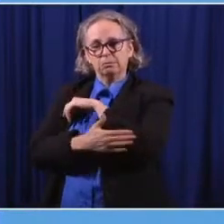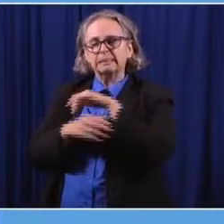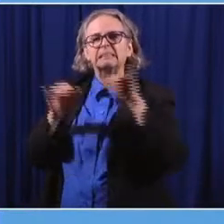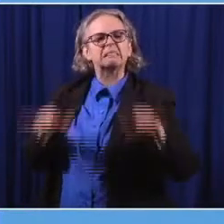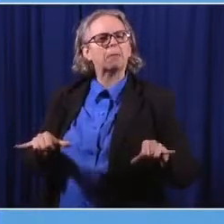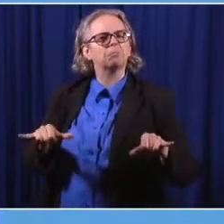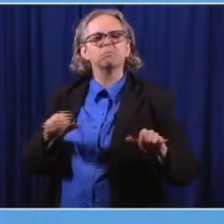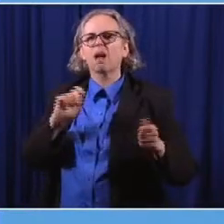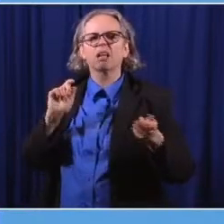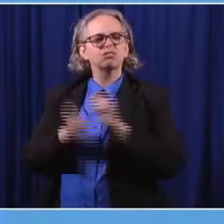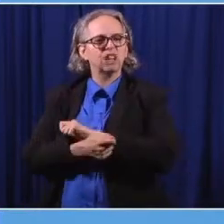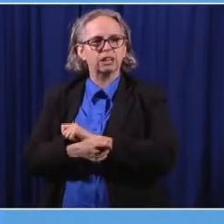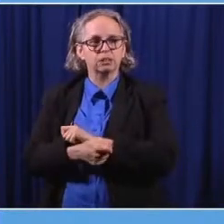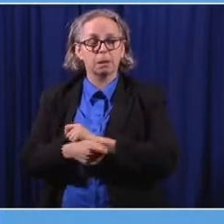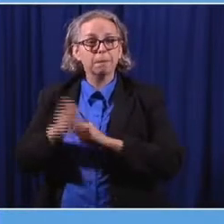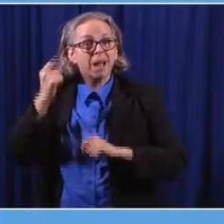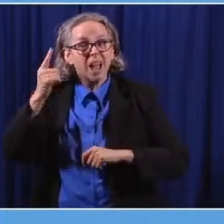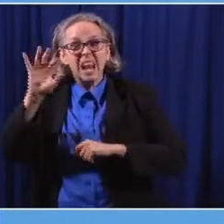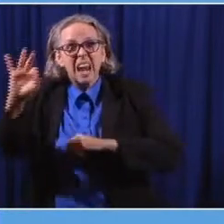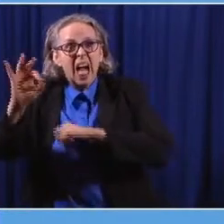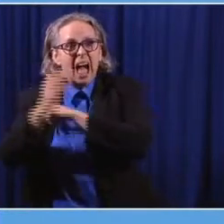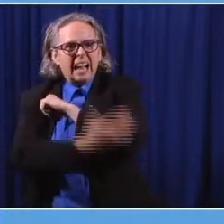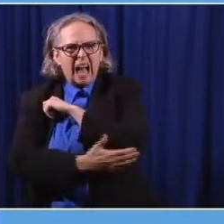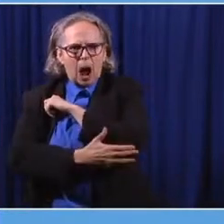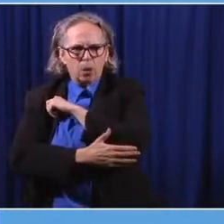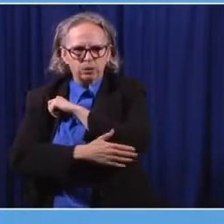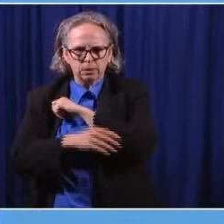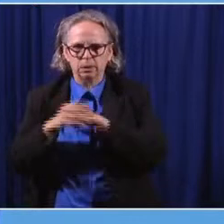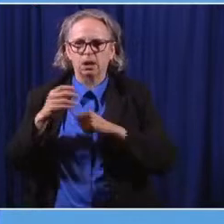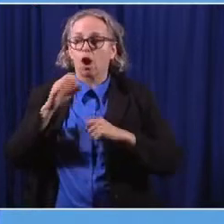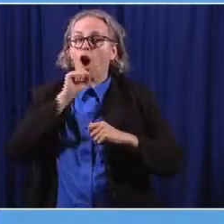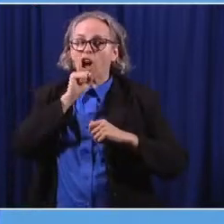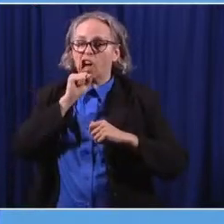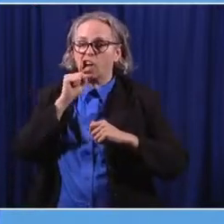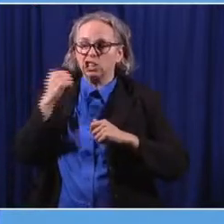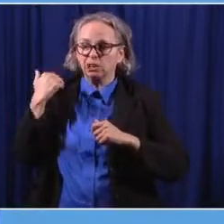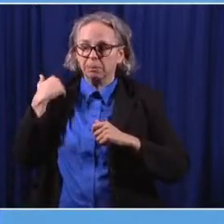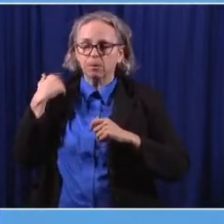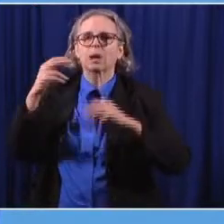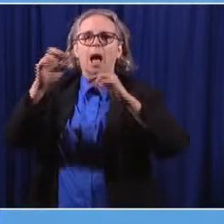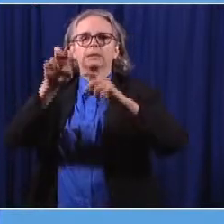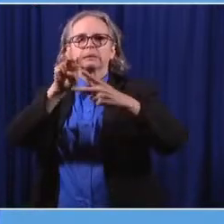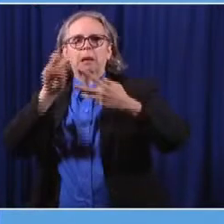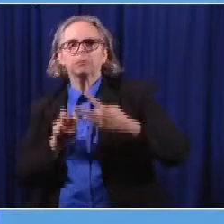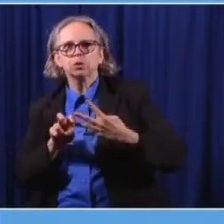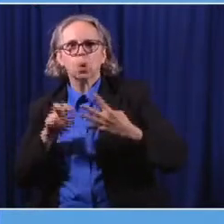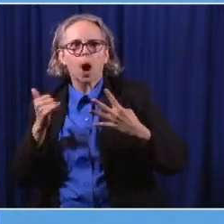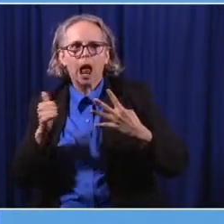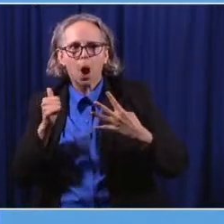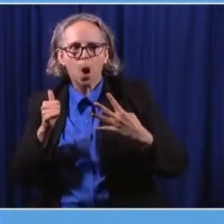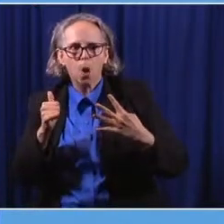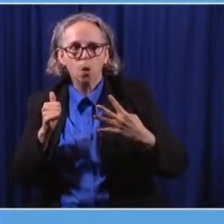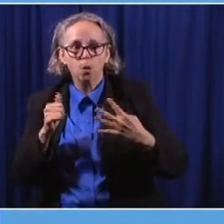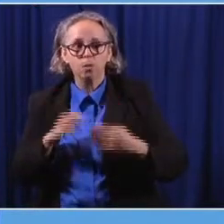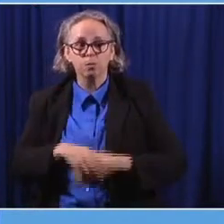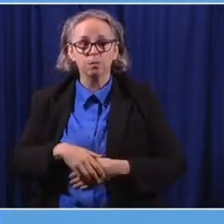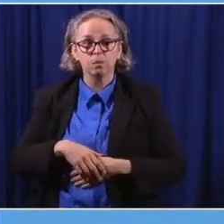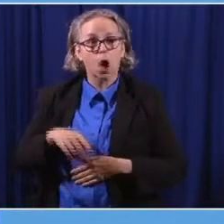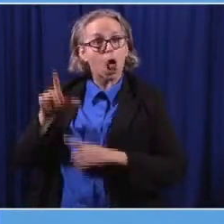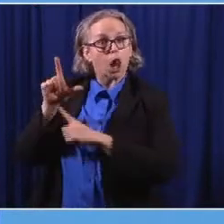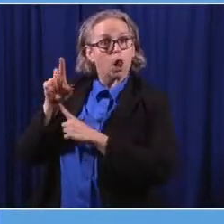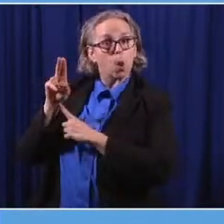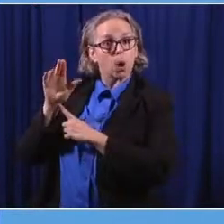orange to yellow, so more yellow counties. We like that a lot. Great improvement. Lucas County, Wayne County dropped from